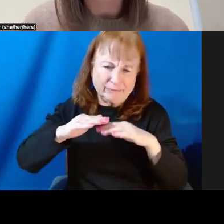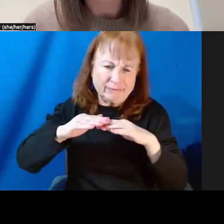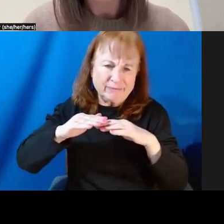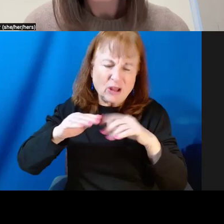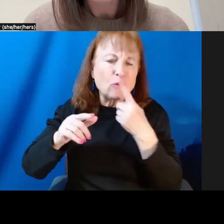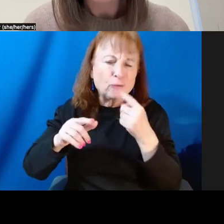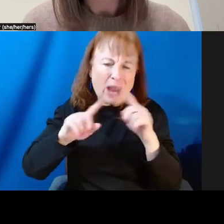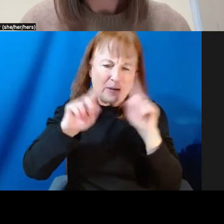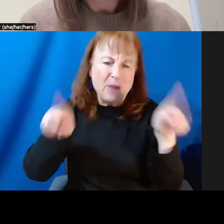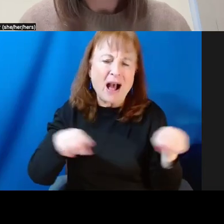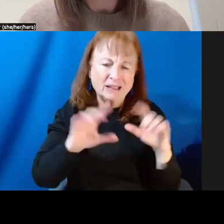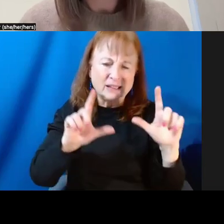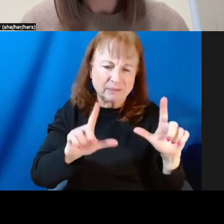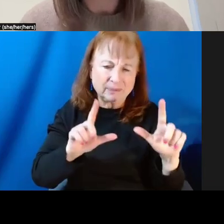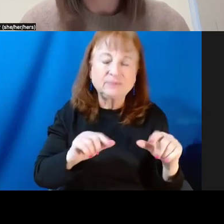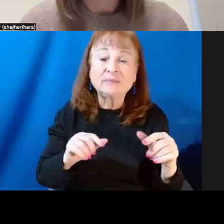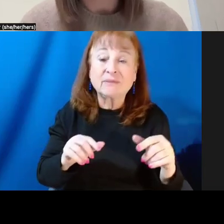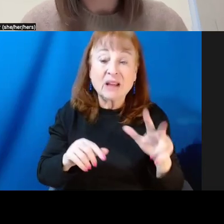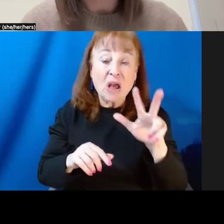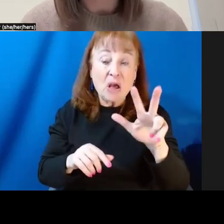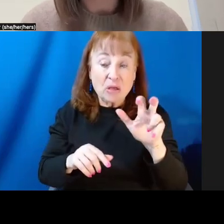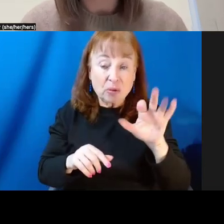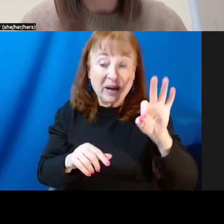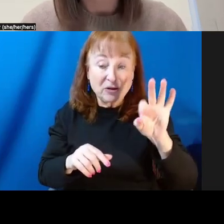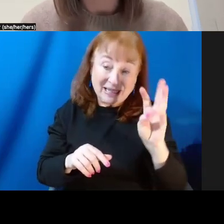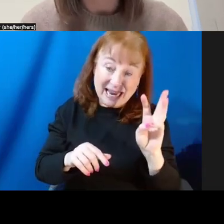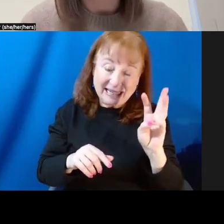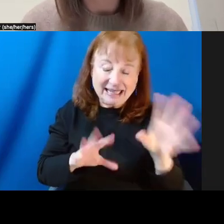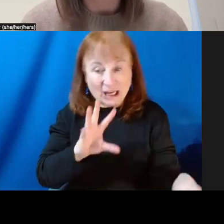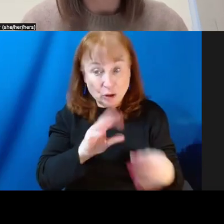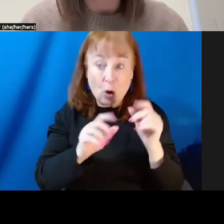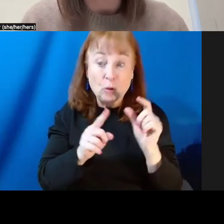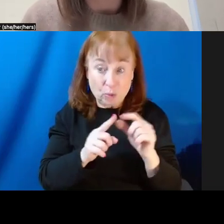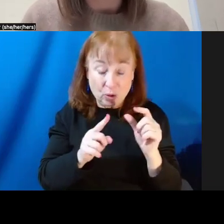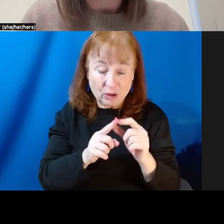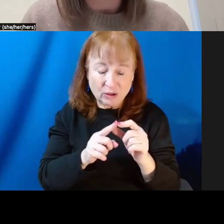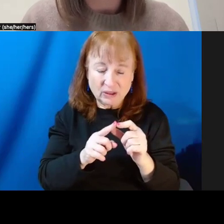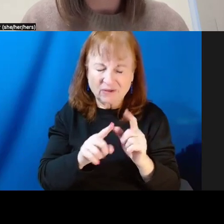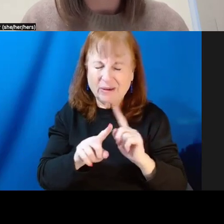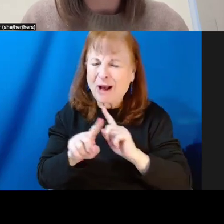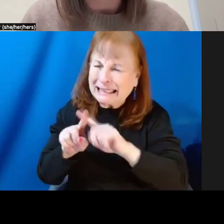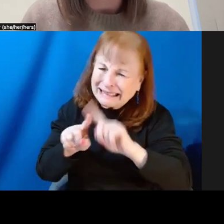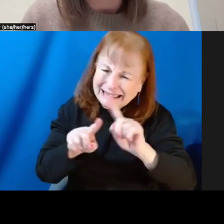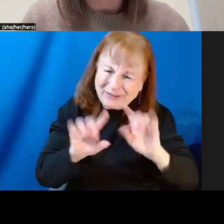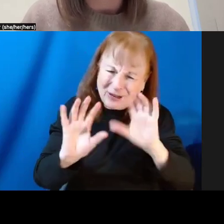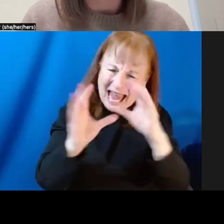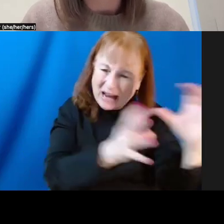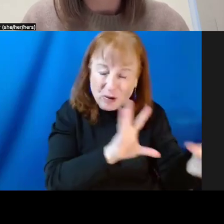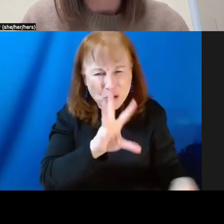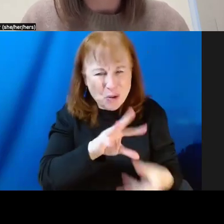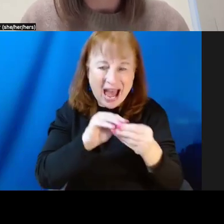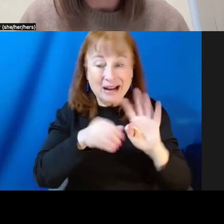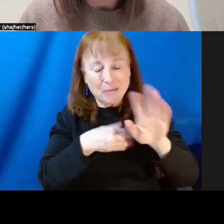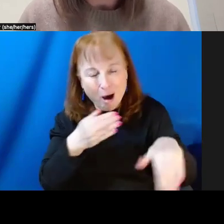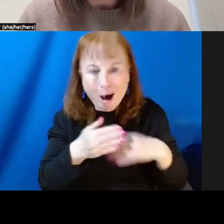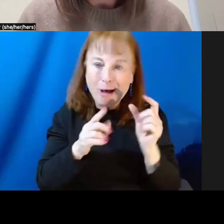here. There are 396 total words across all the categories. So if we add up all this